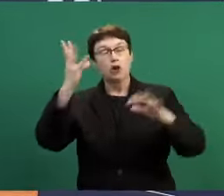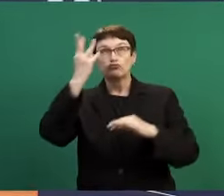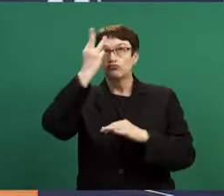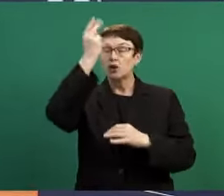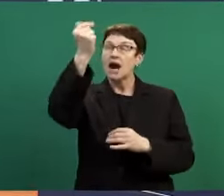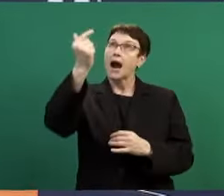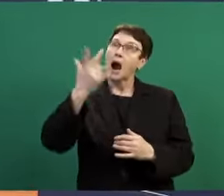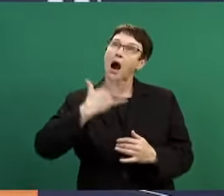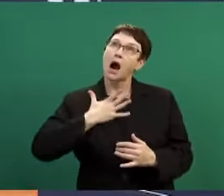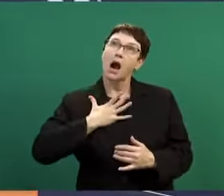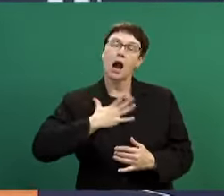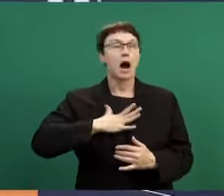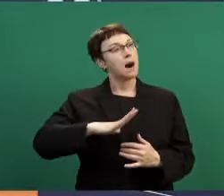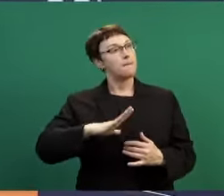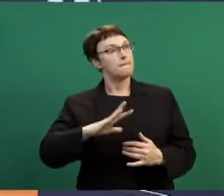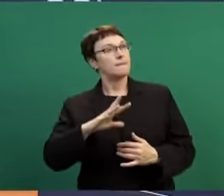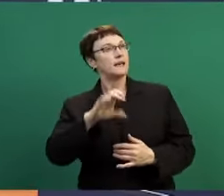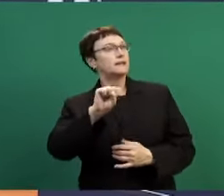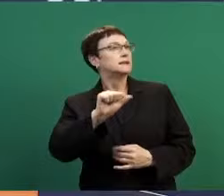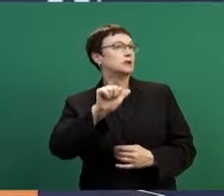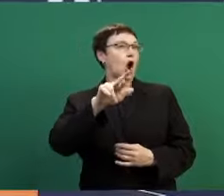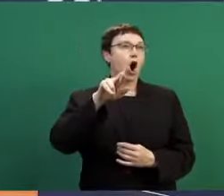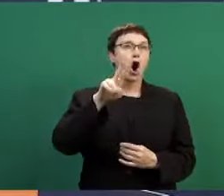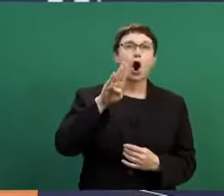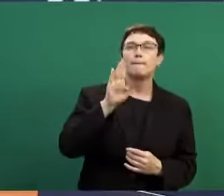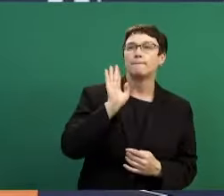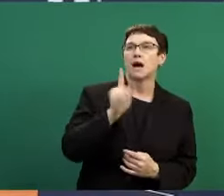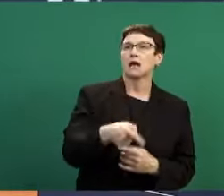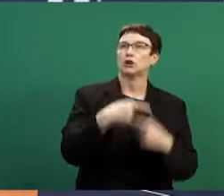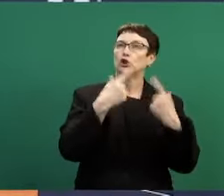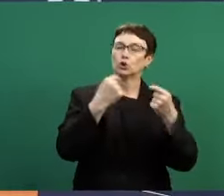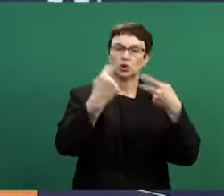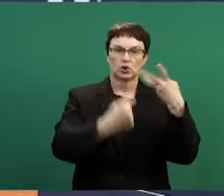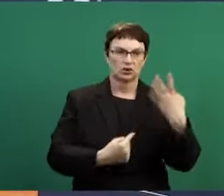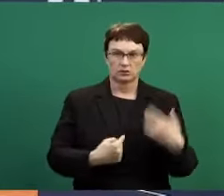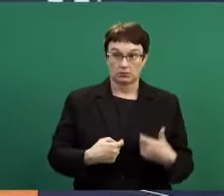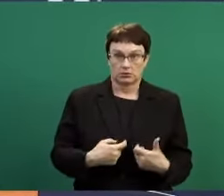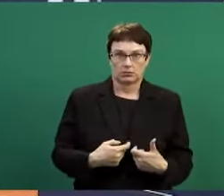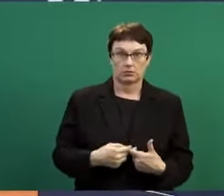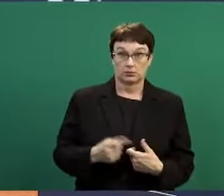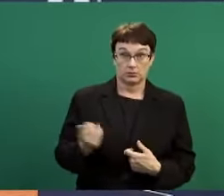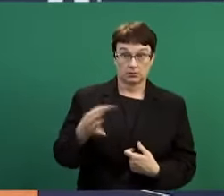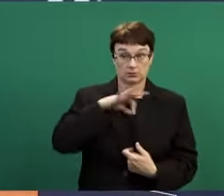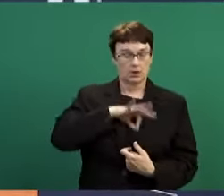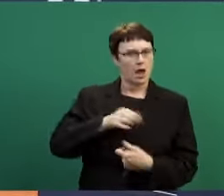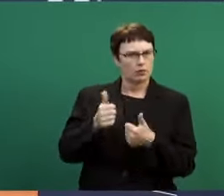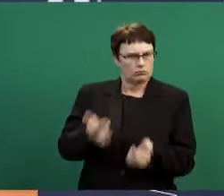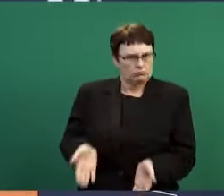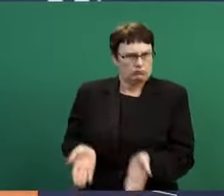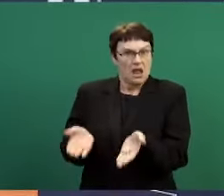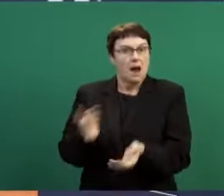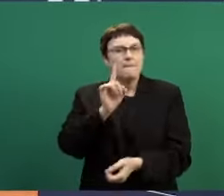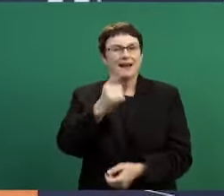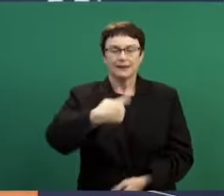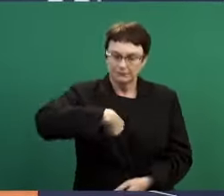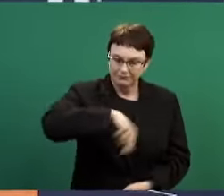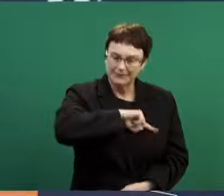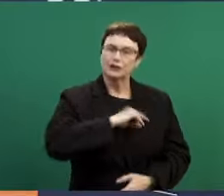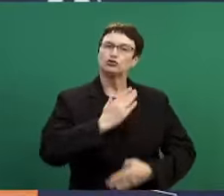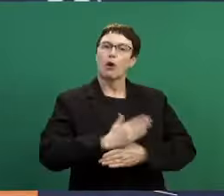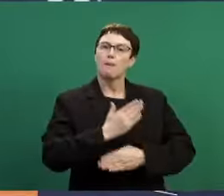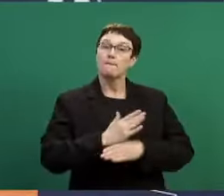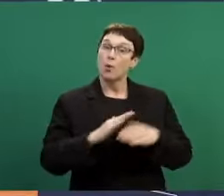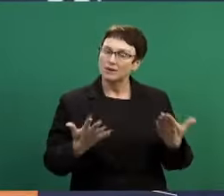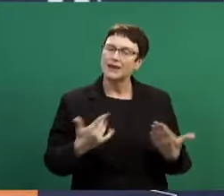it because they think that is what we are going to do. And our job here is to communicate consistent